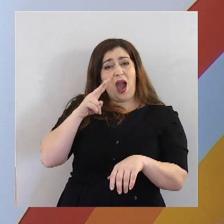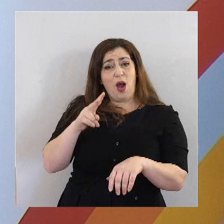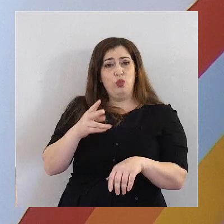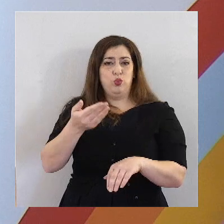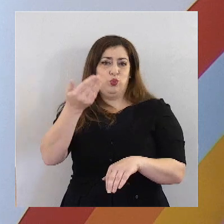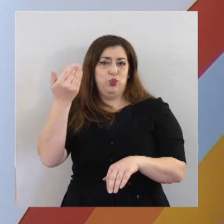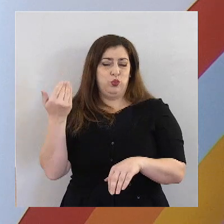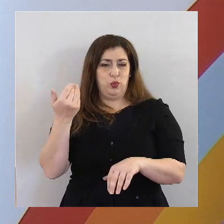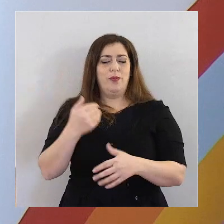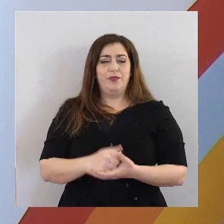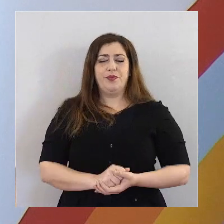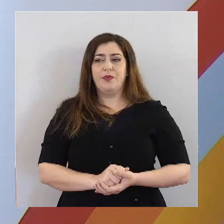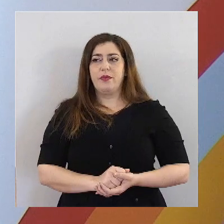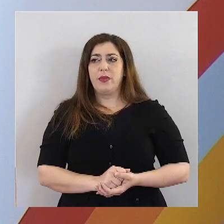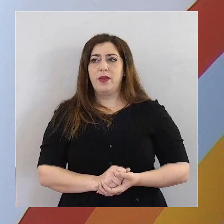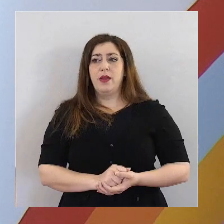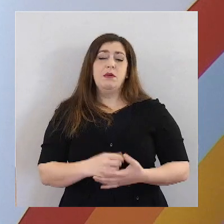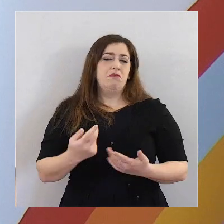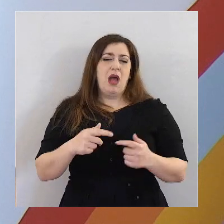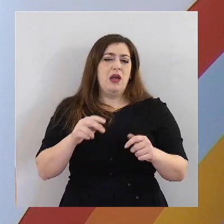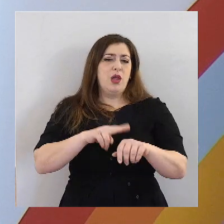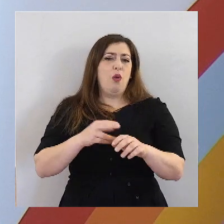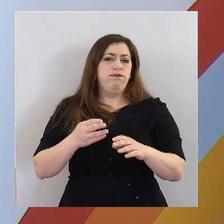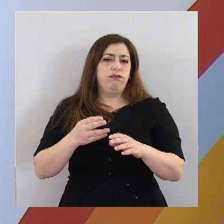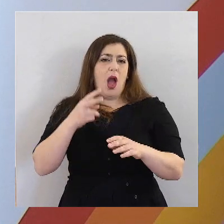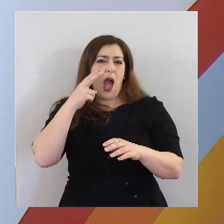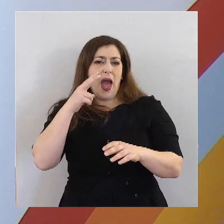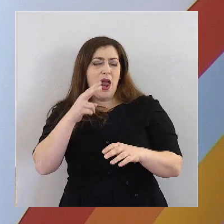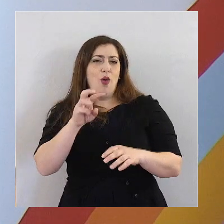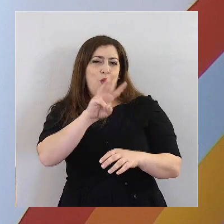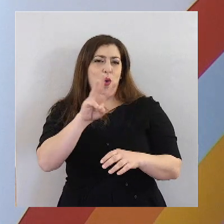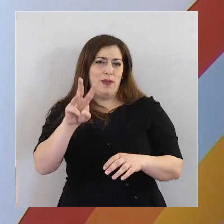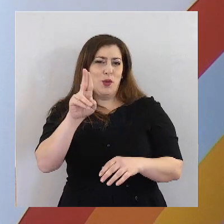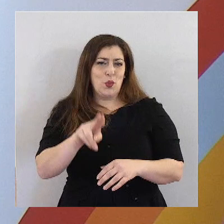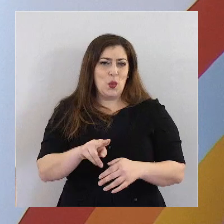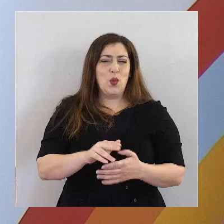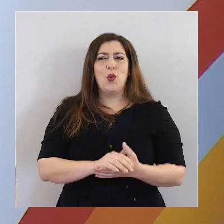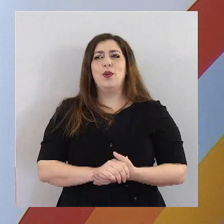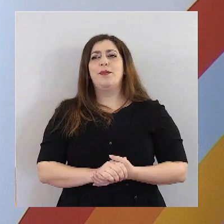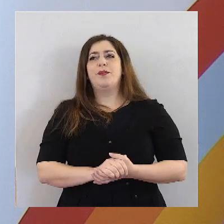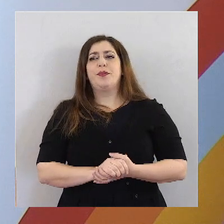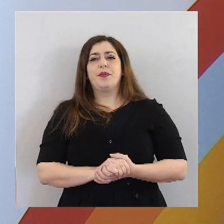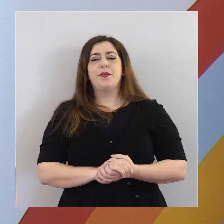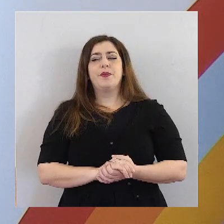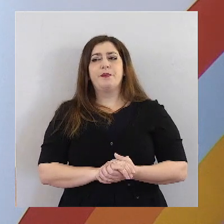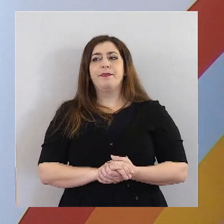but they can also be accessed on the SOGIGESC unit website. So in all, we produced